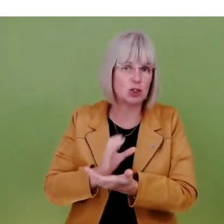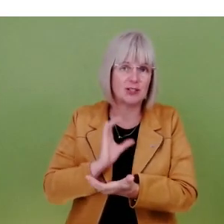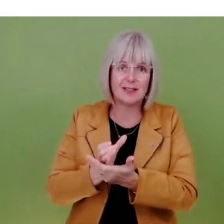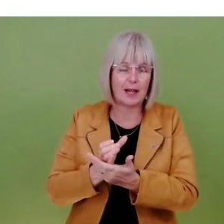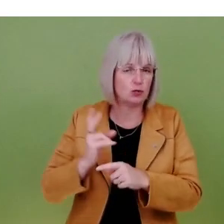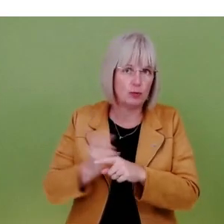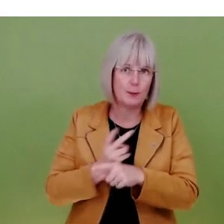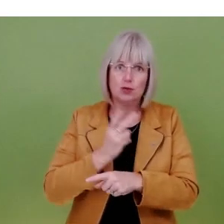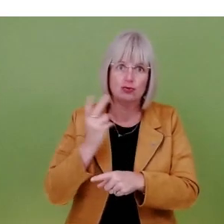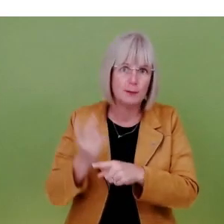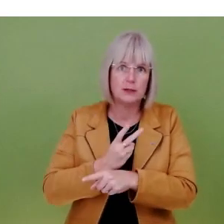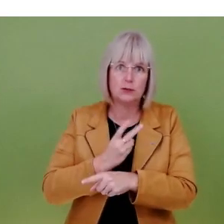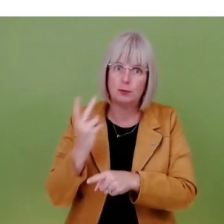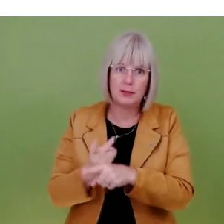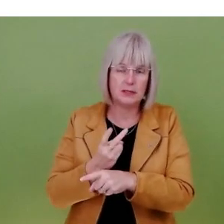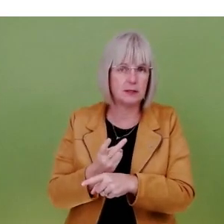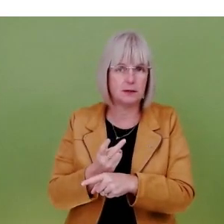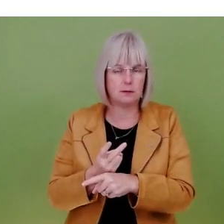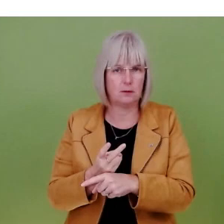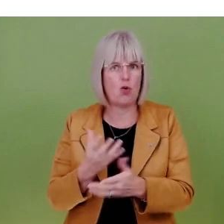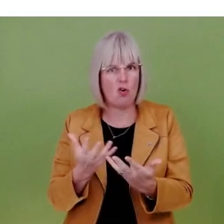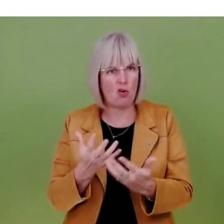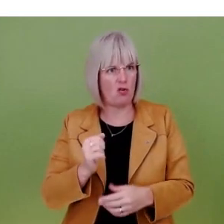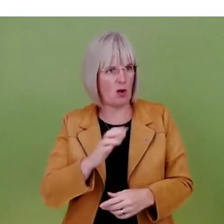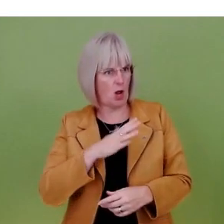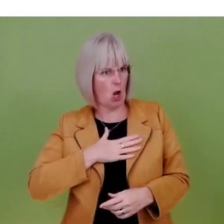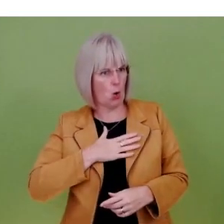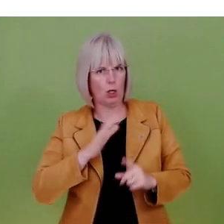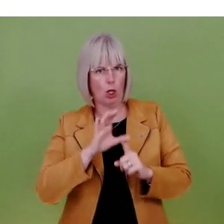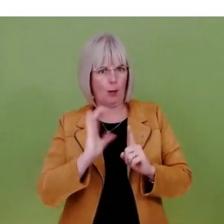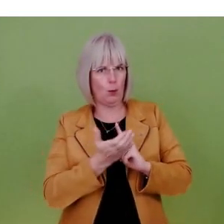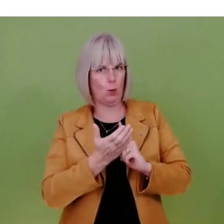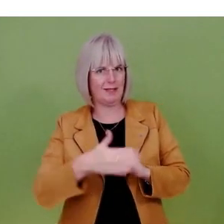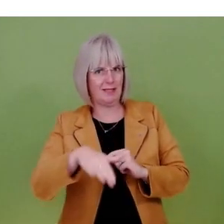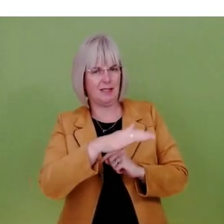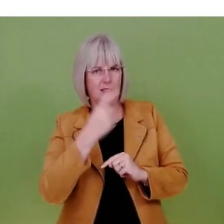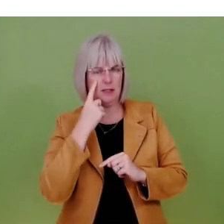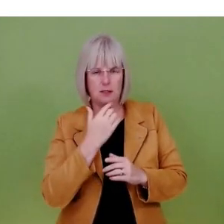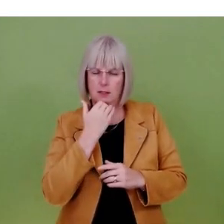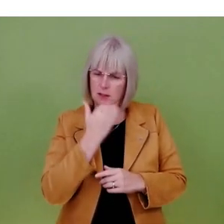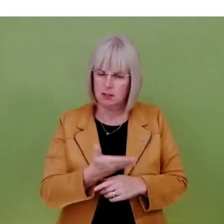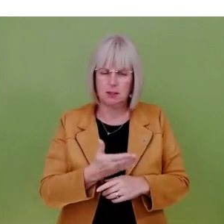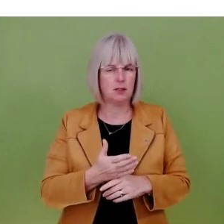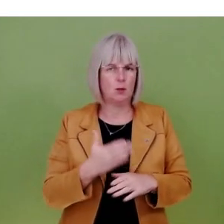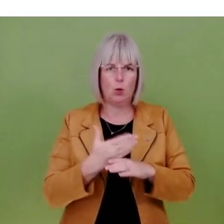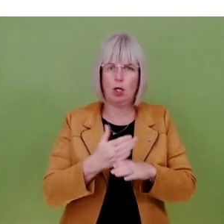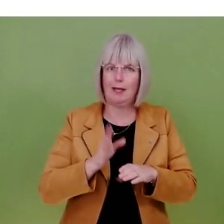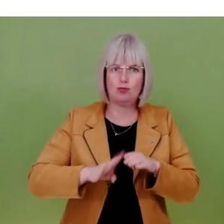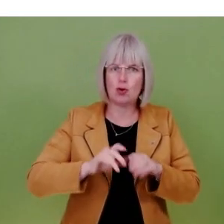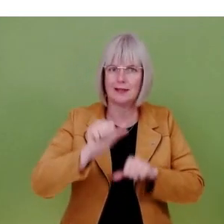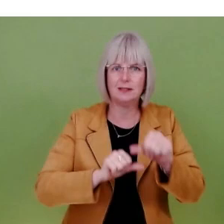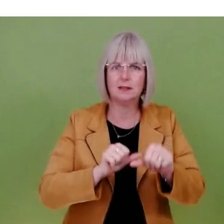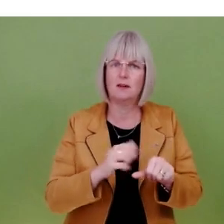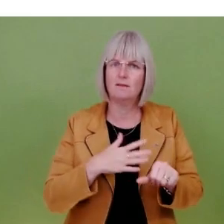your family where you see injustice and abhorrent practices. I think those things can contribute to